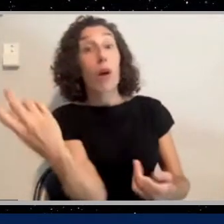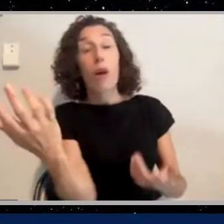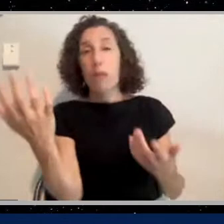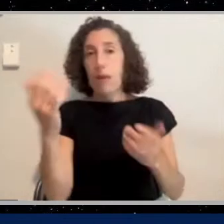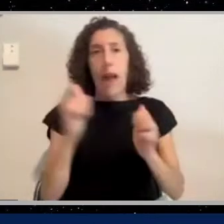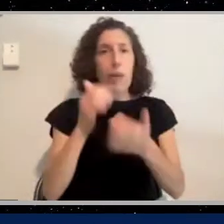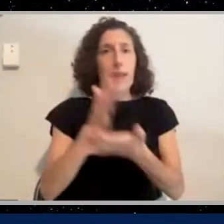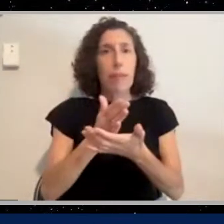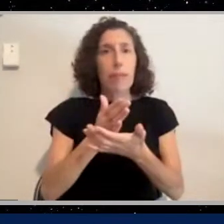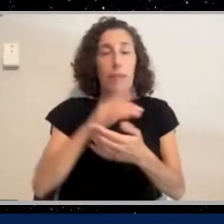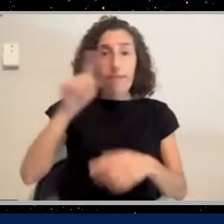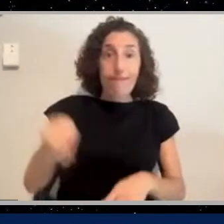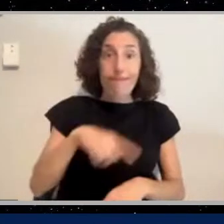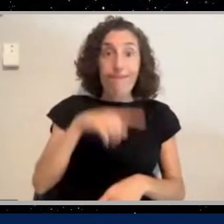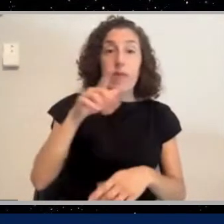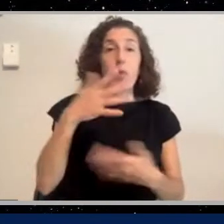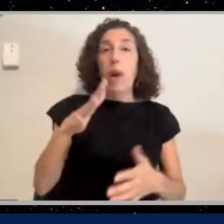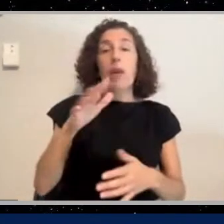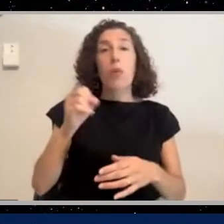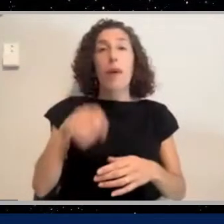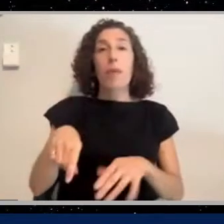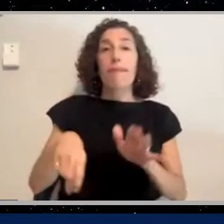midair.